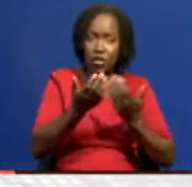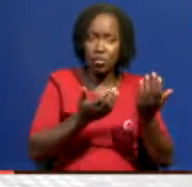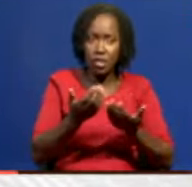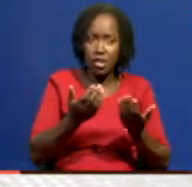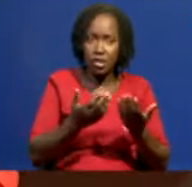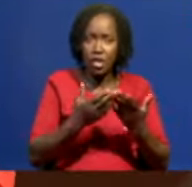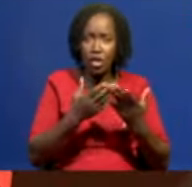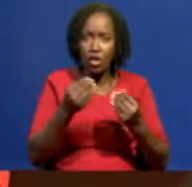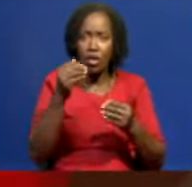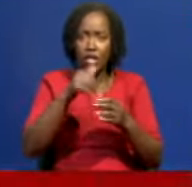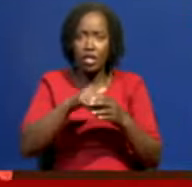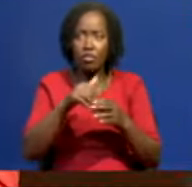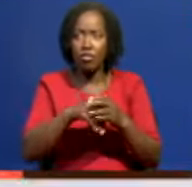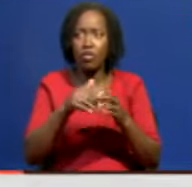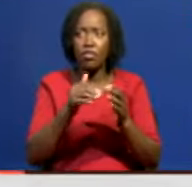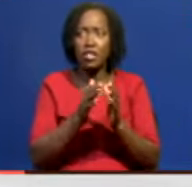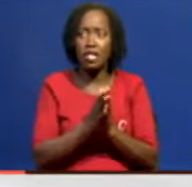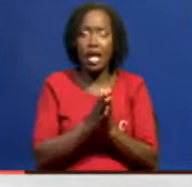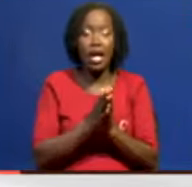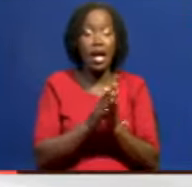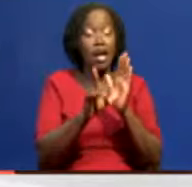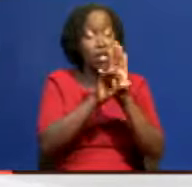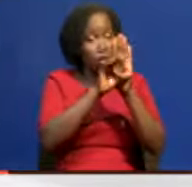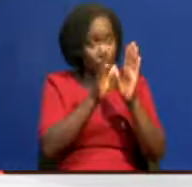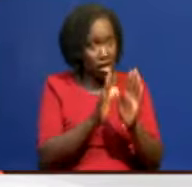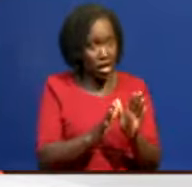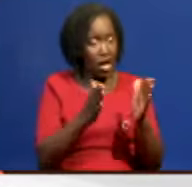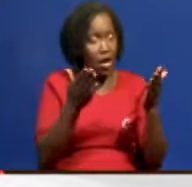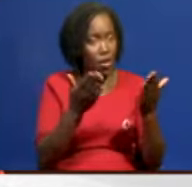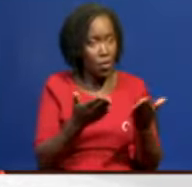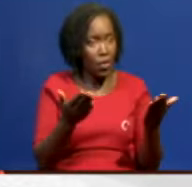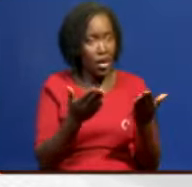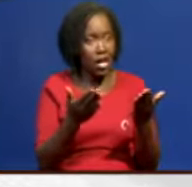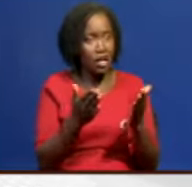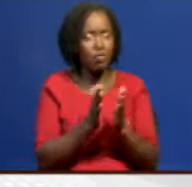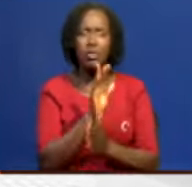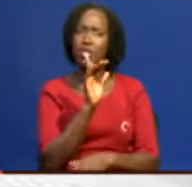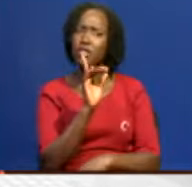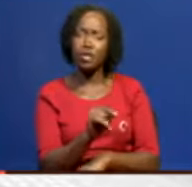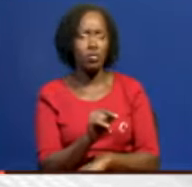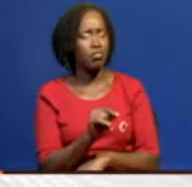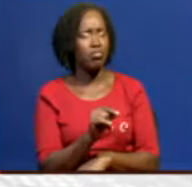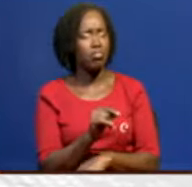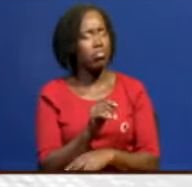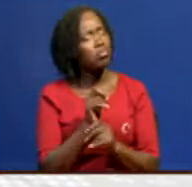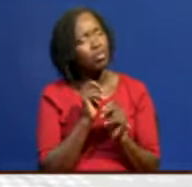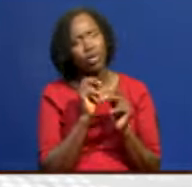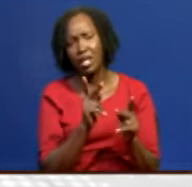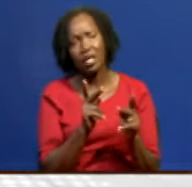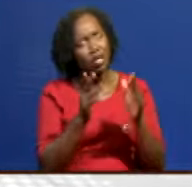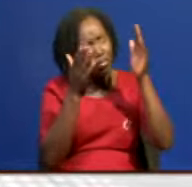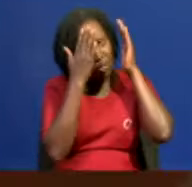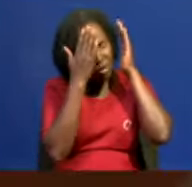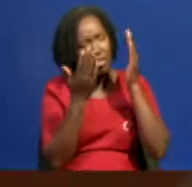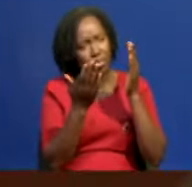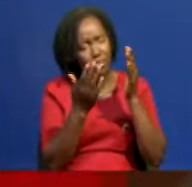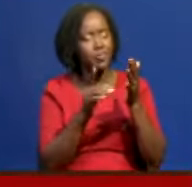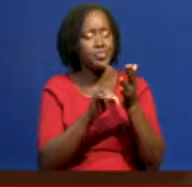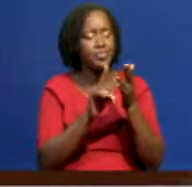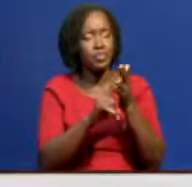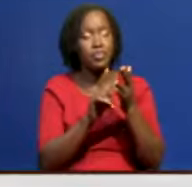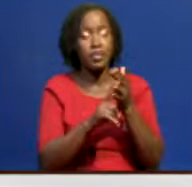visiting and involving the services of a lawyer. We are actually very affordable, Bishop. Then,